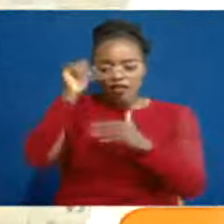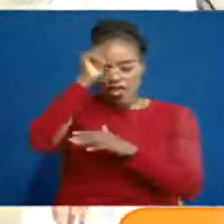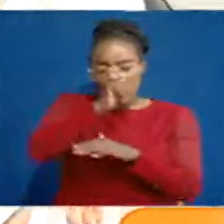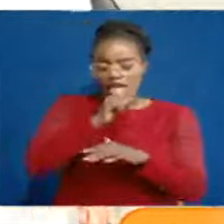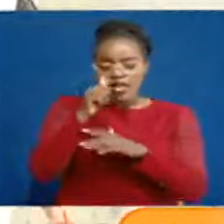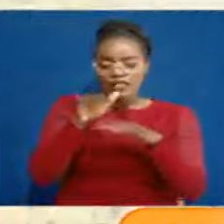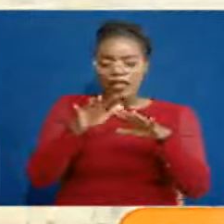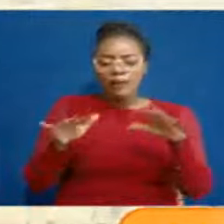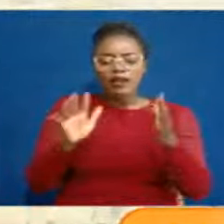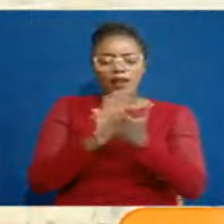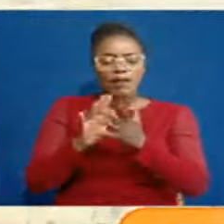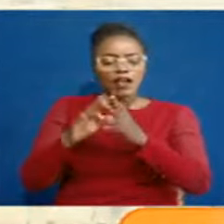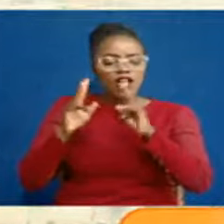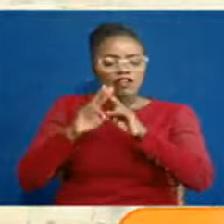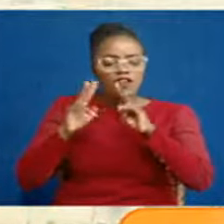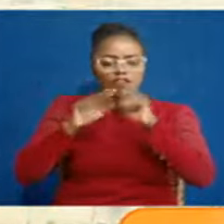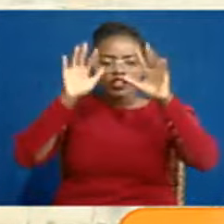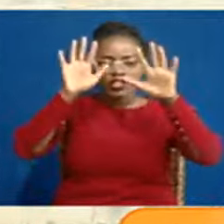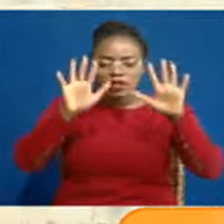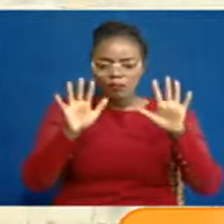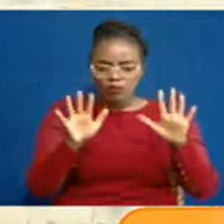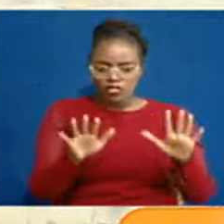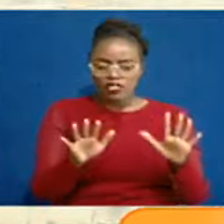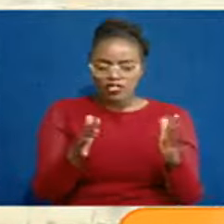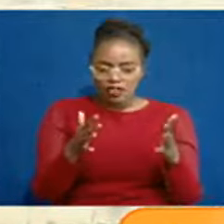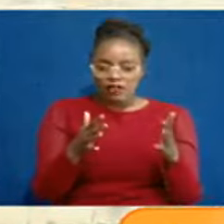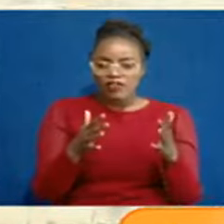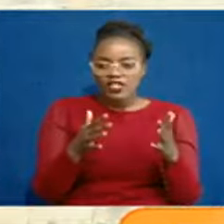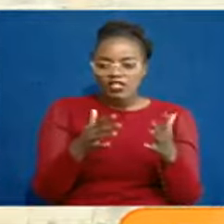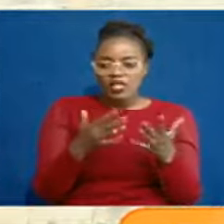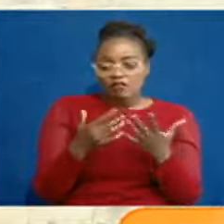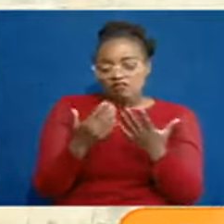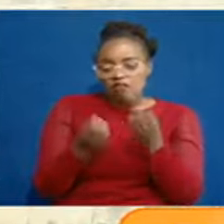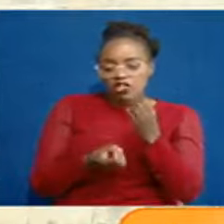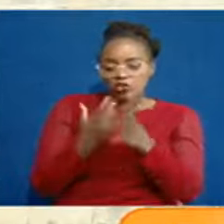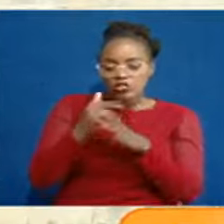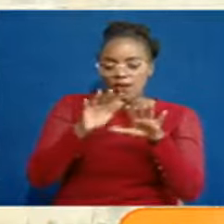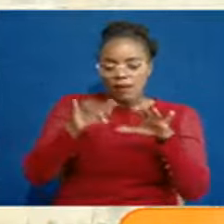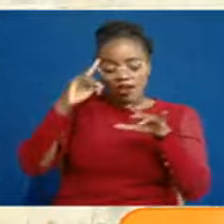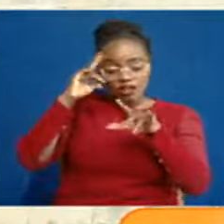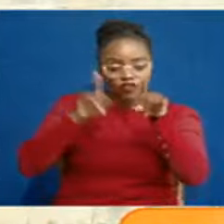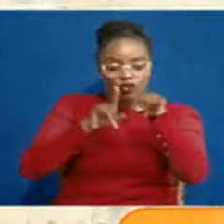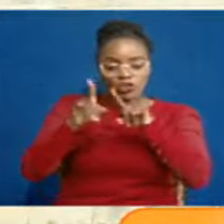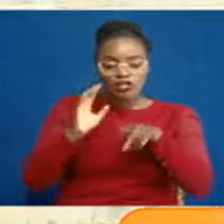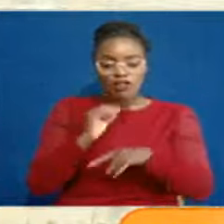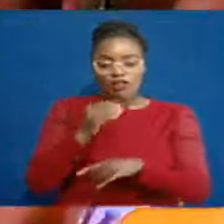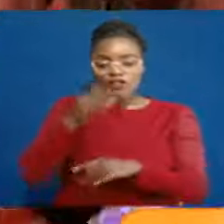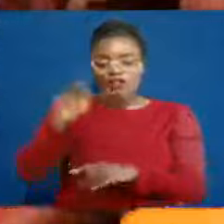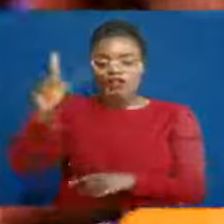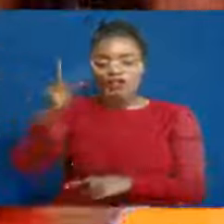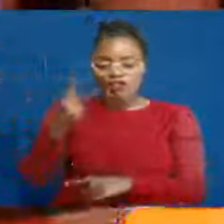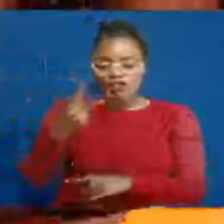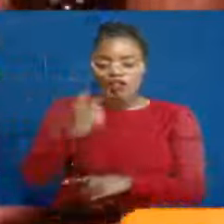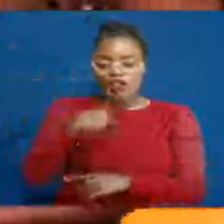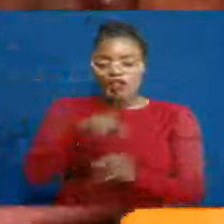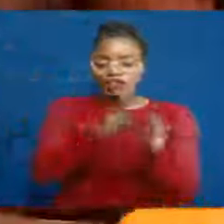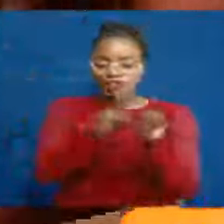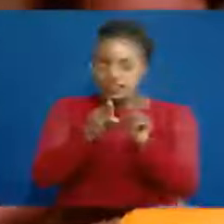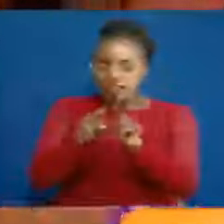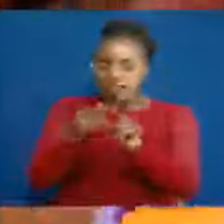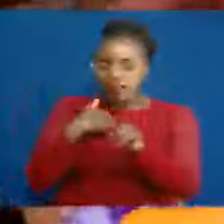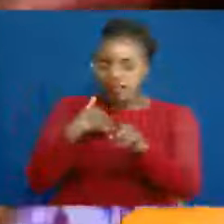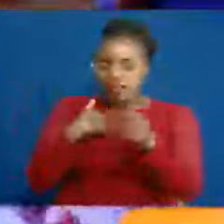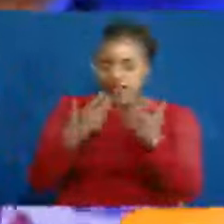become a very, very significant source market for our travel here in Kenya. We are on course